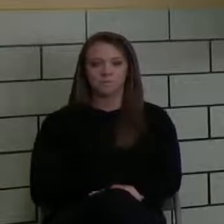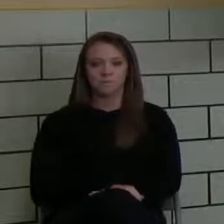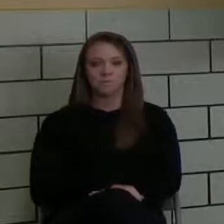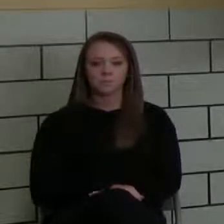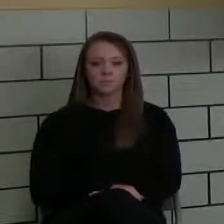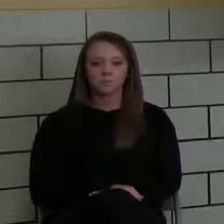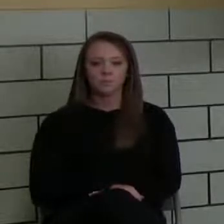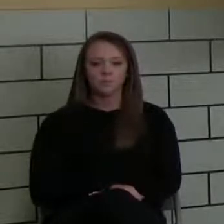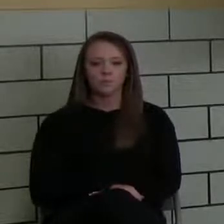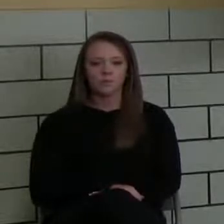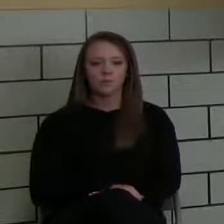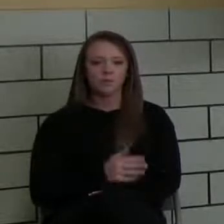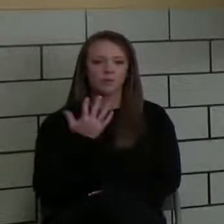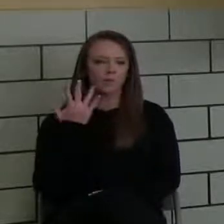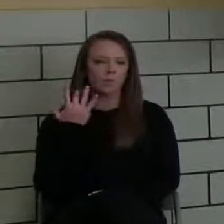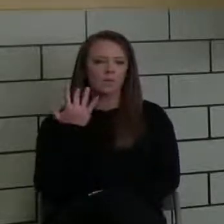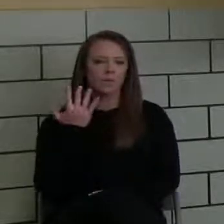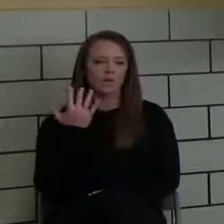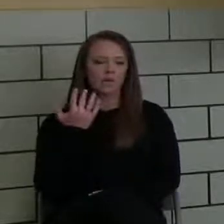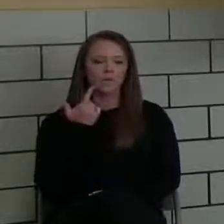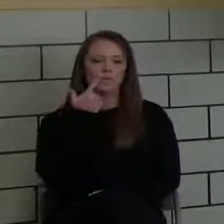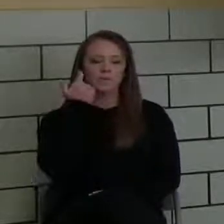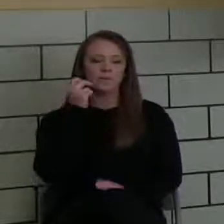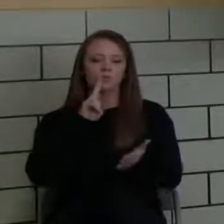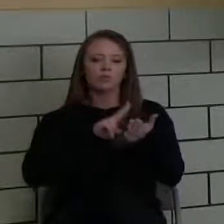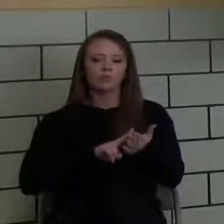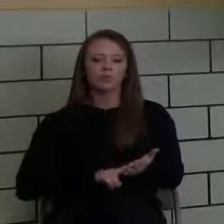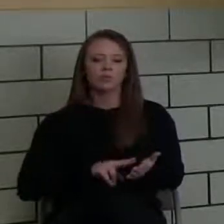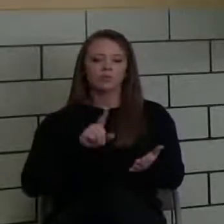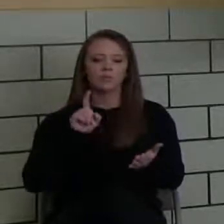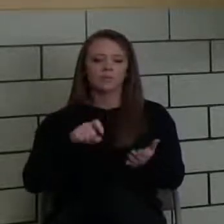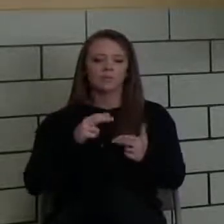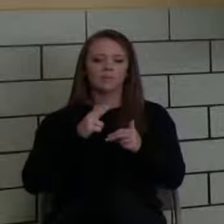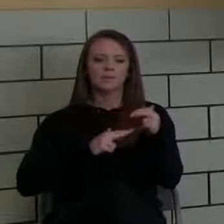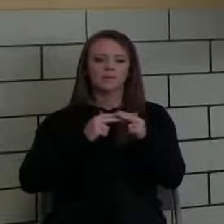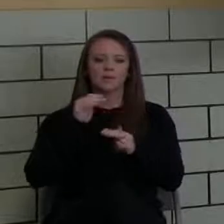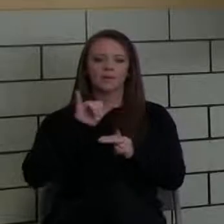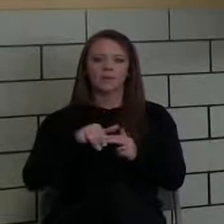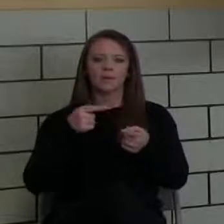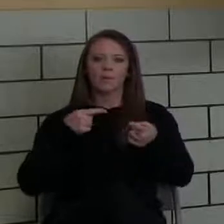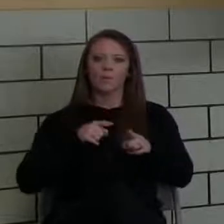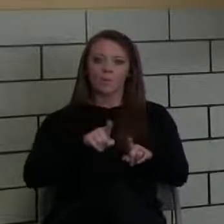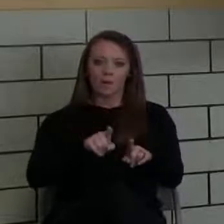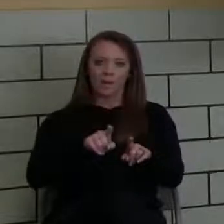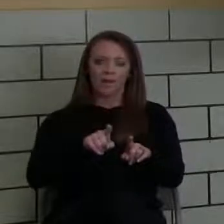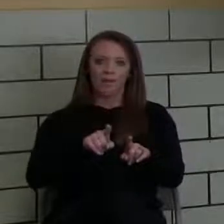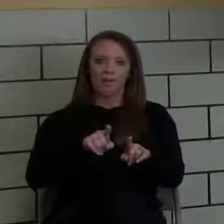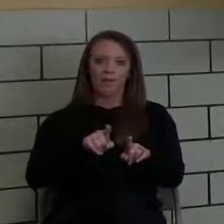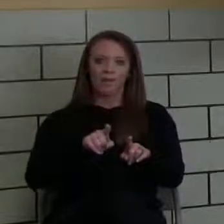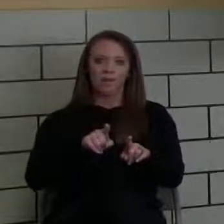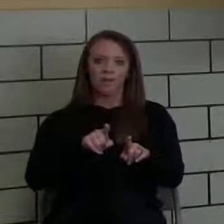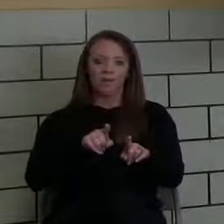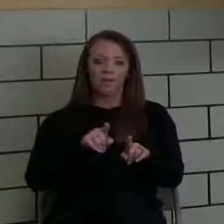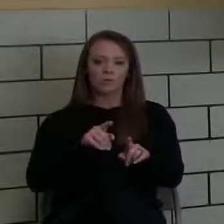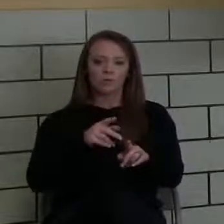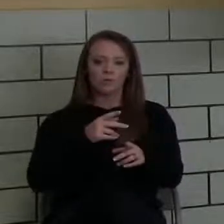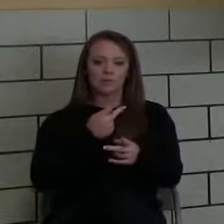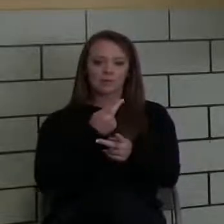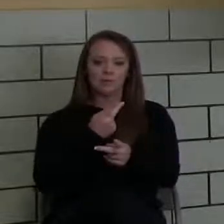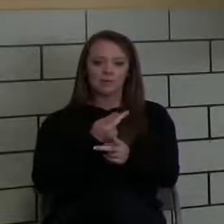We do that because the contractor has to build this while also maintaining pedestrian traffic.